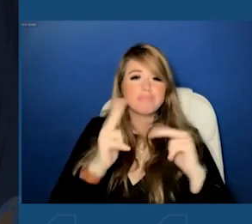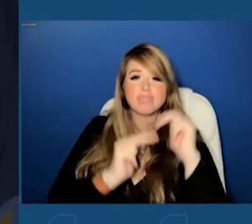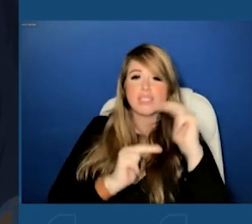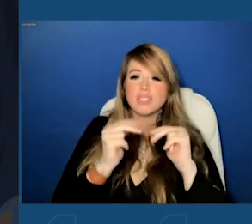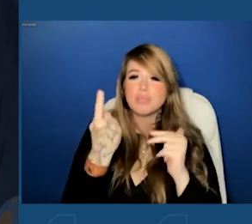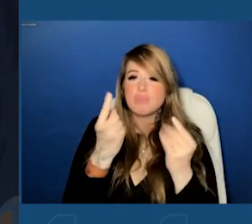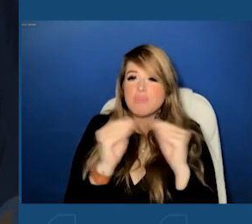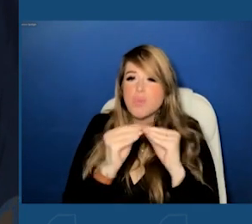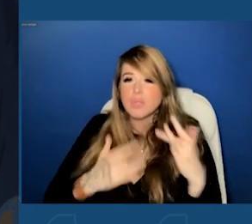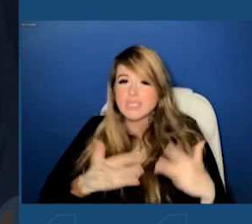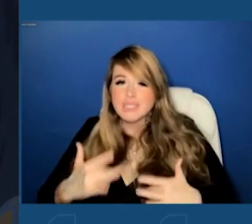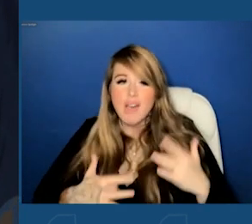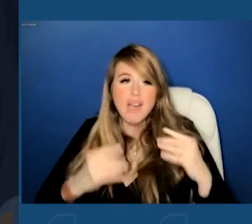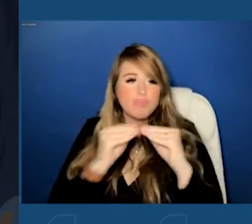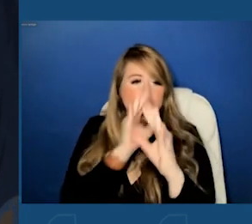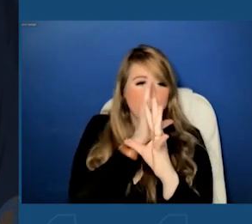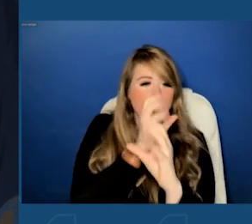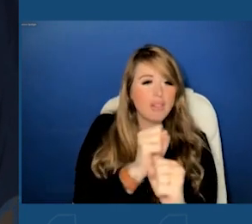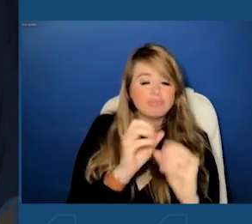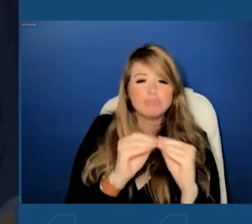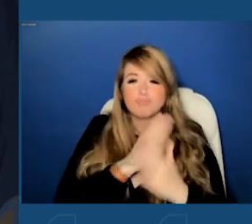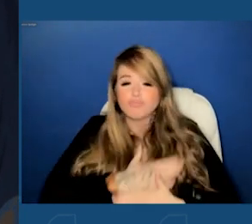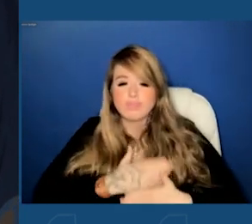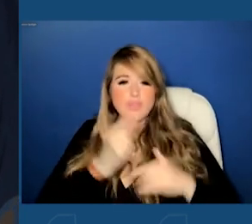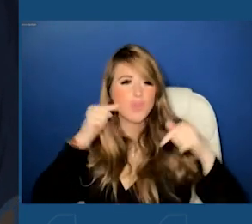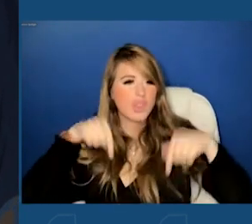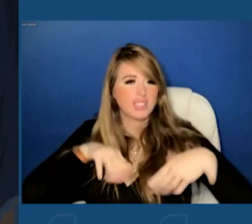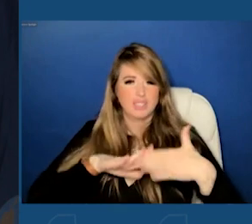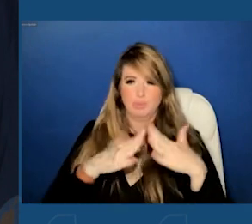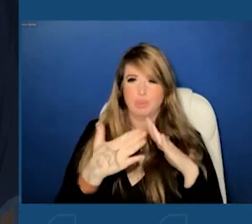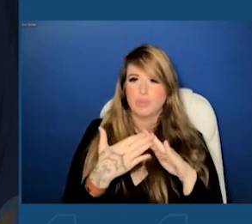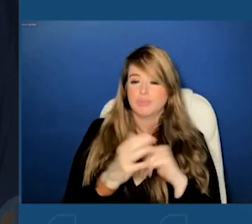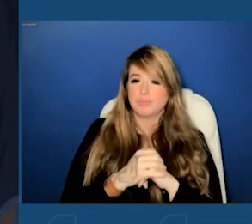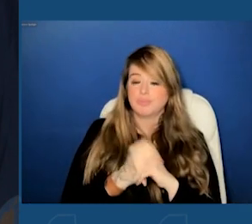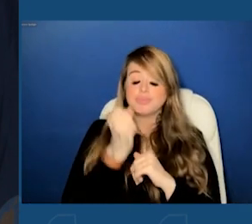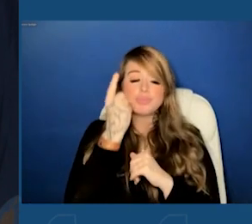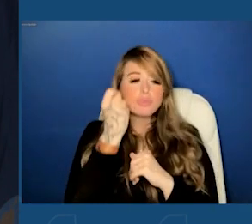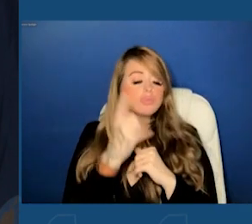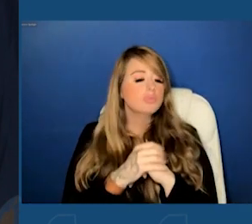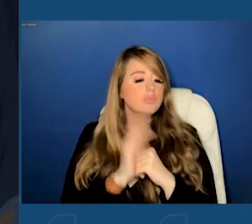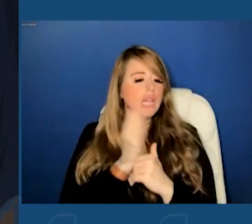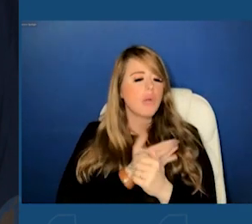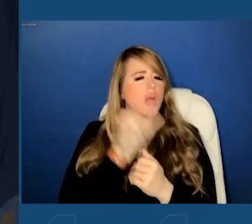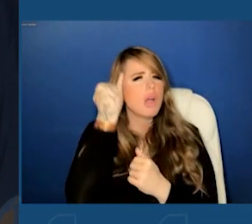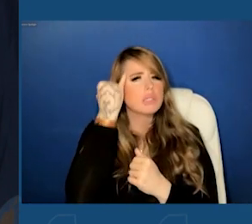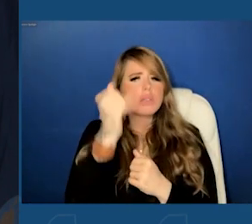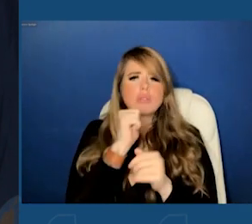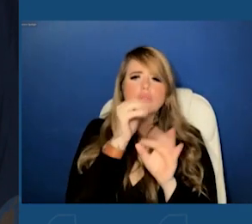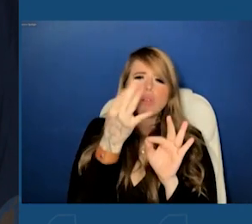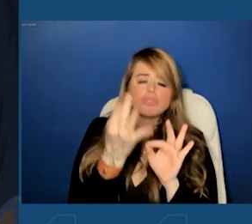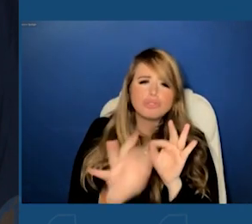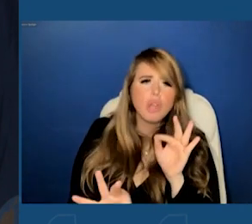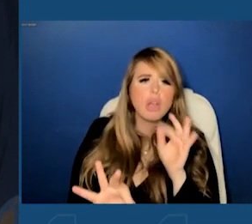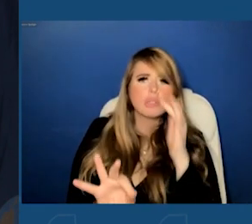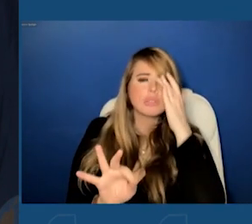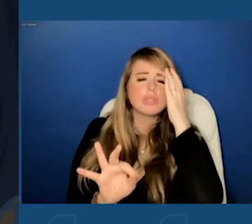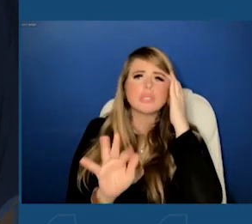exciting attractions and amusement for our community. The idea is not just about